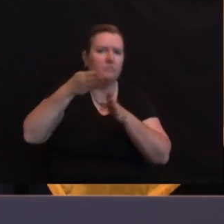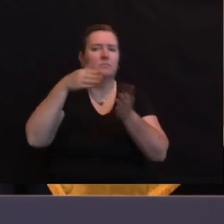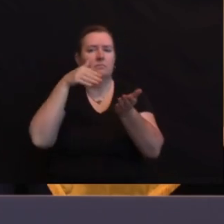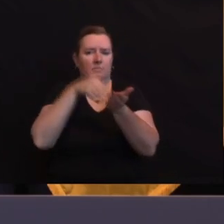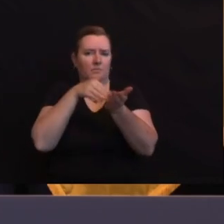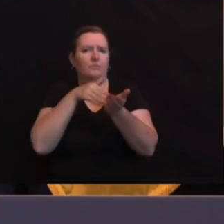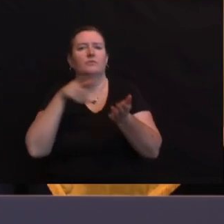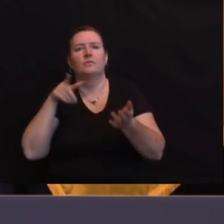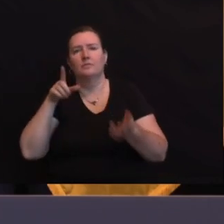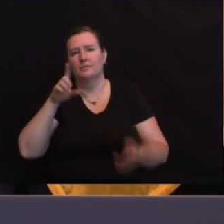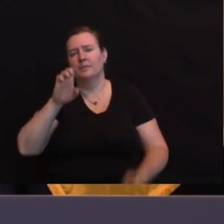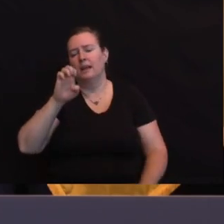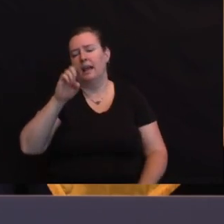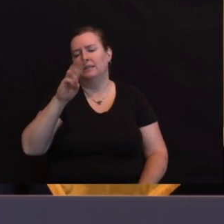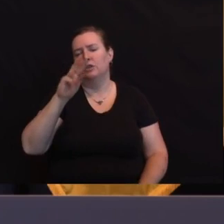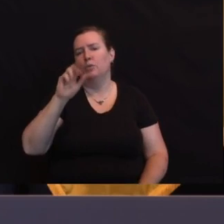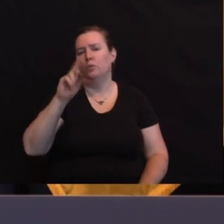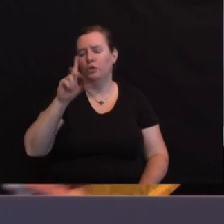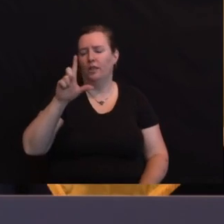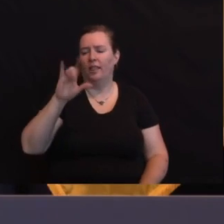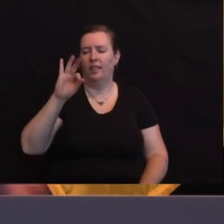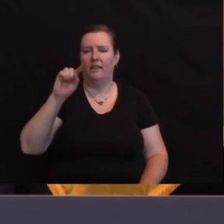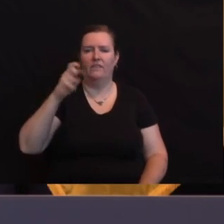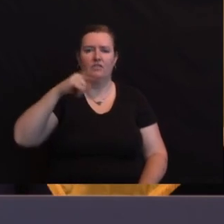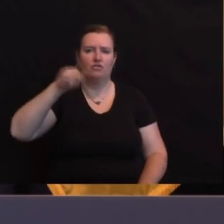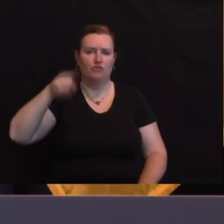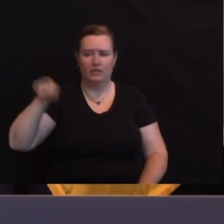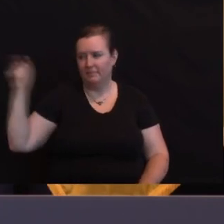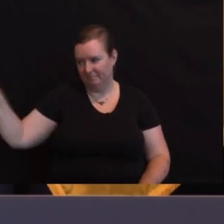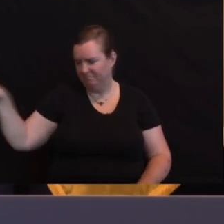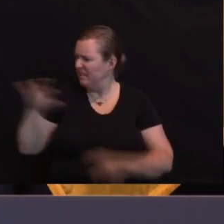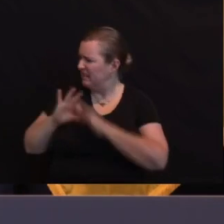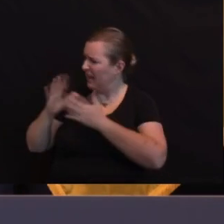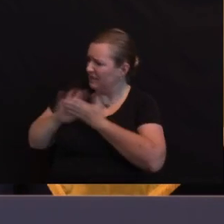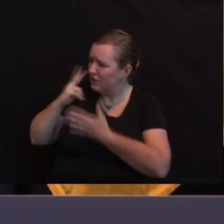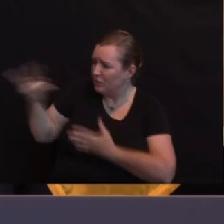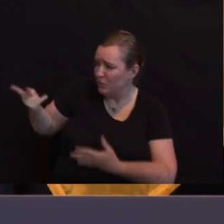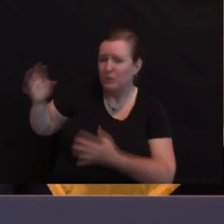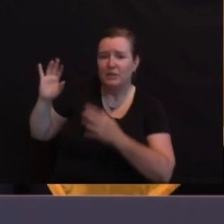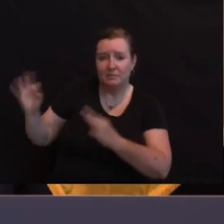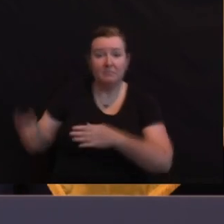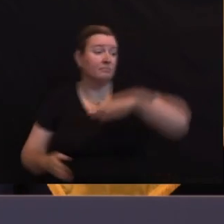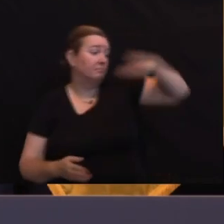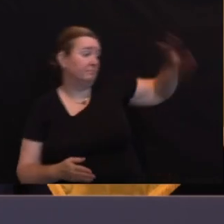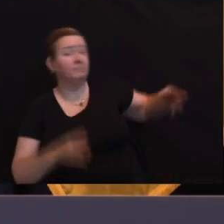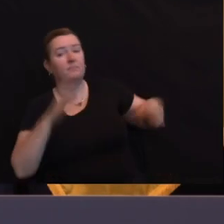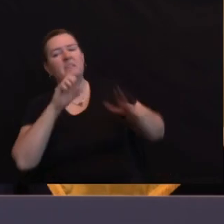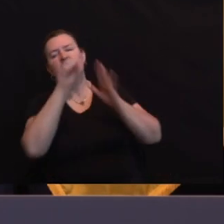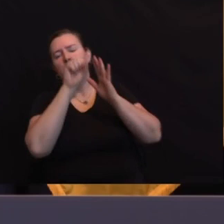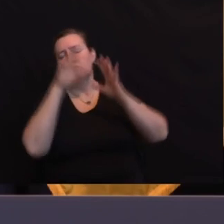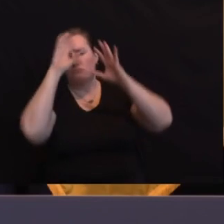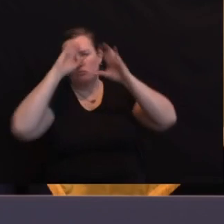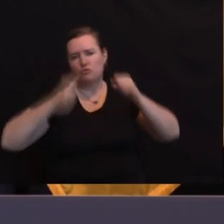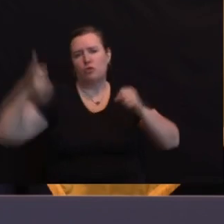Director, Dr. Ed Lifshitz. Great to have you both. The guy to my left who needs no introduction, the Superintendent of the State Police, Colonel Pat